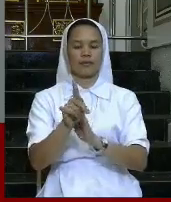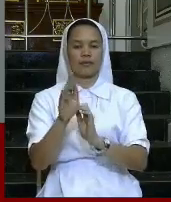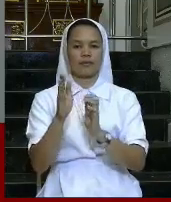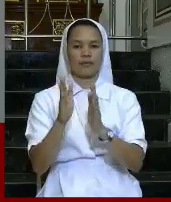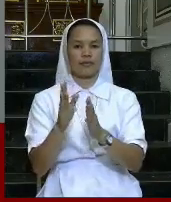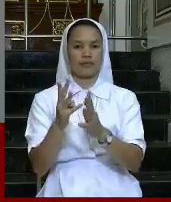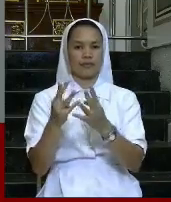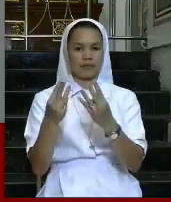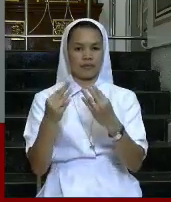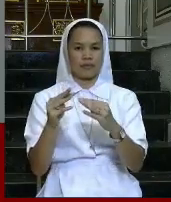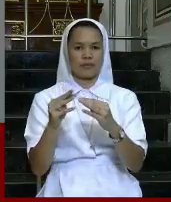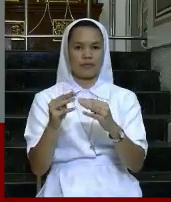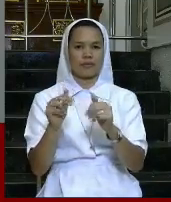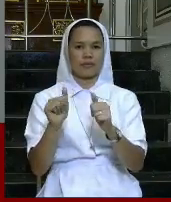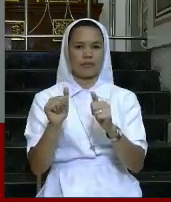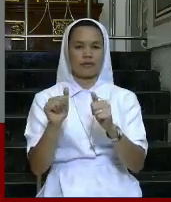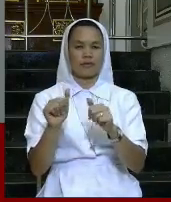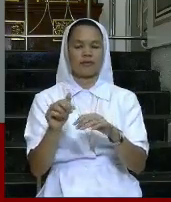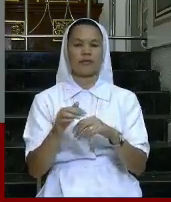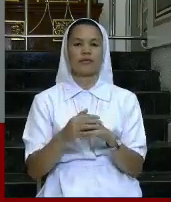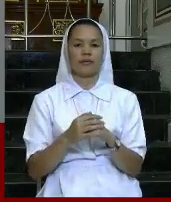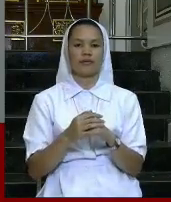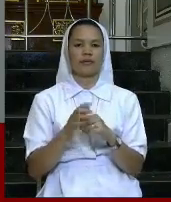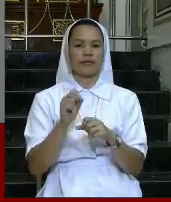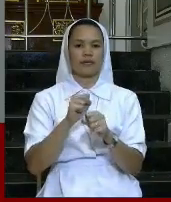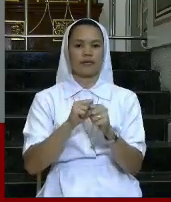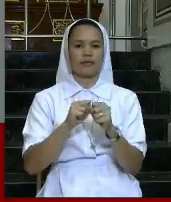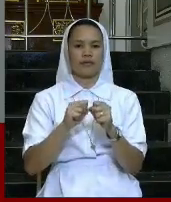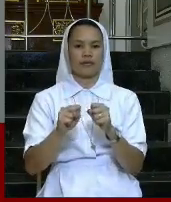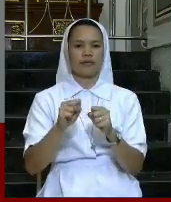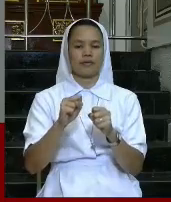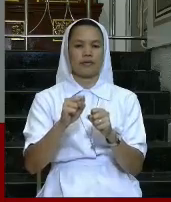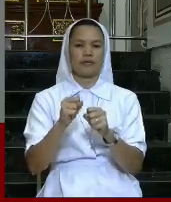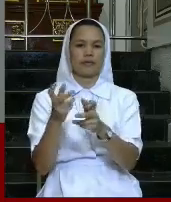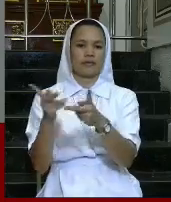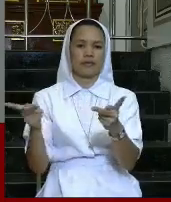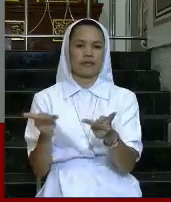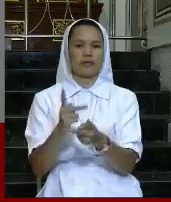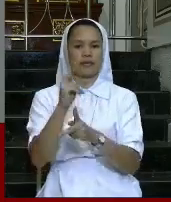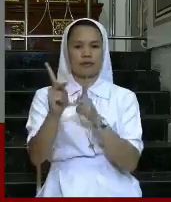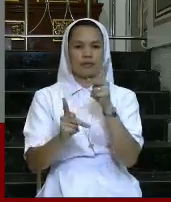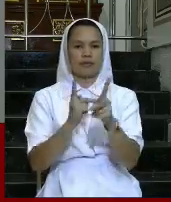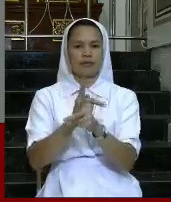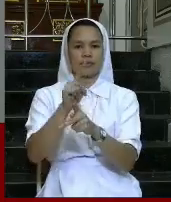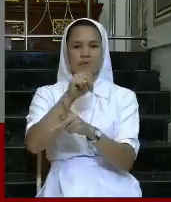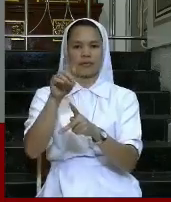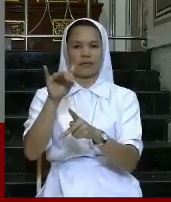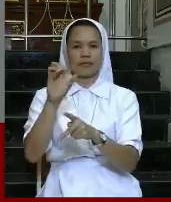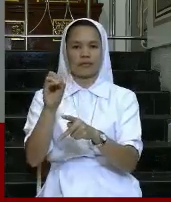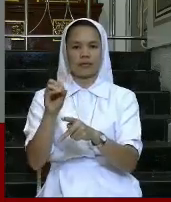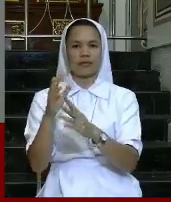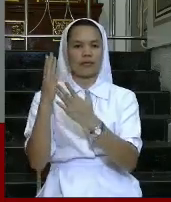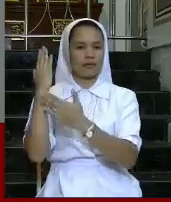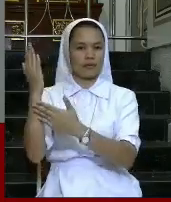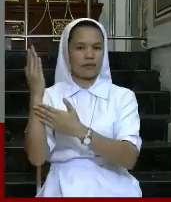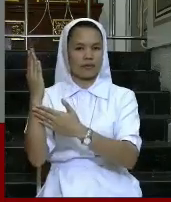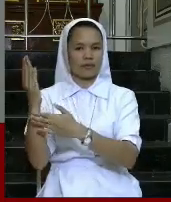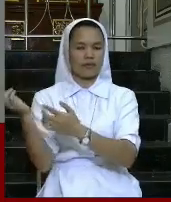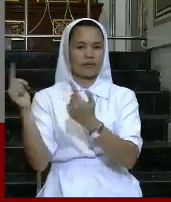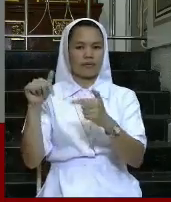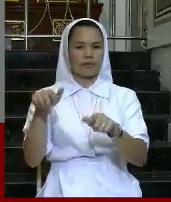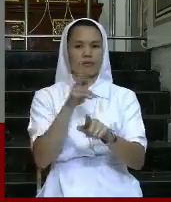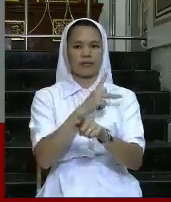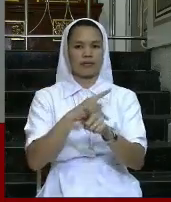might be fulfilled. "Say to daughter Zion, Behold, your king comes to you,